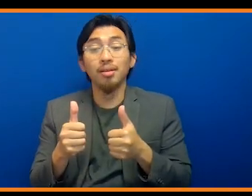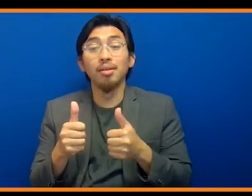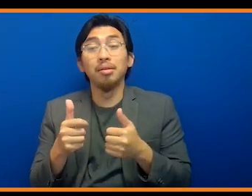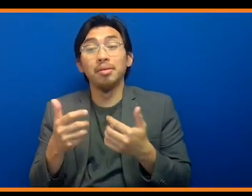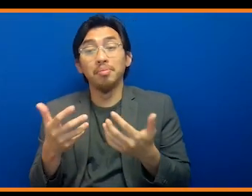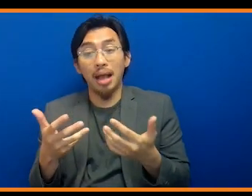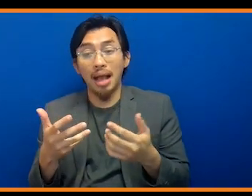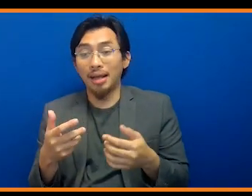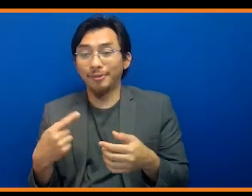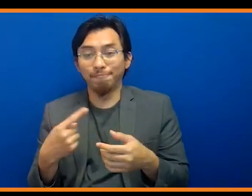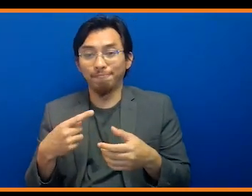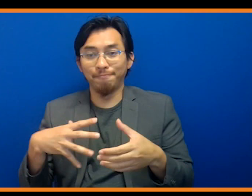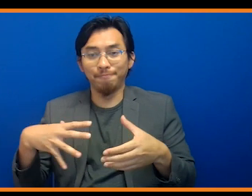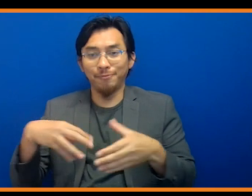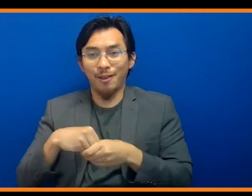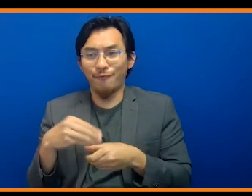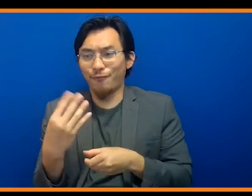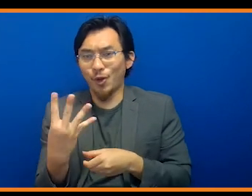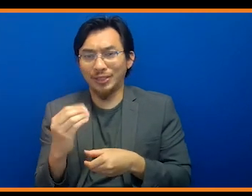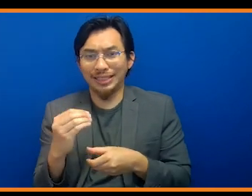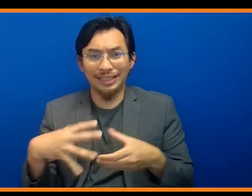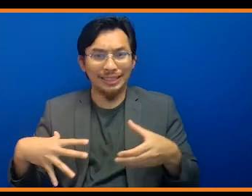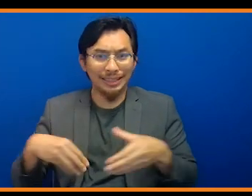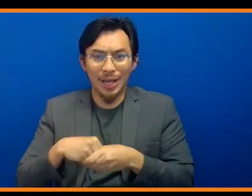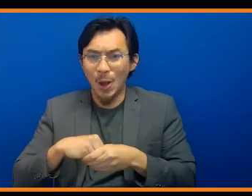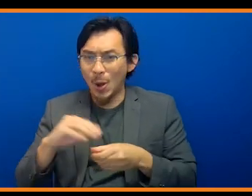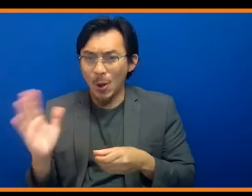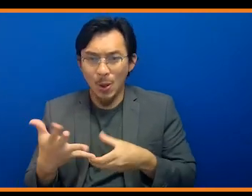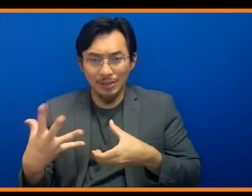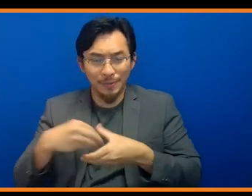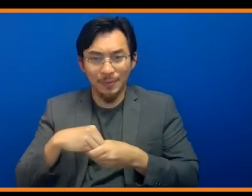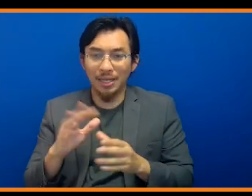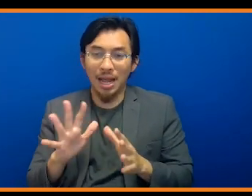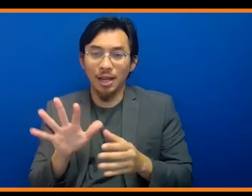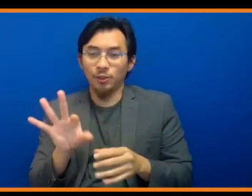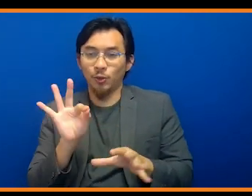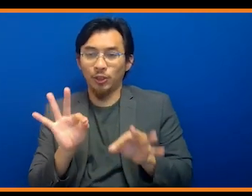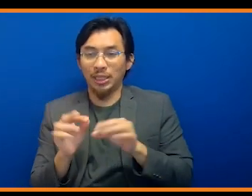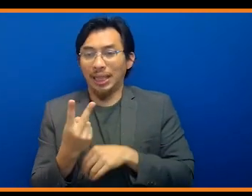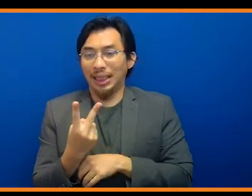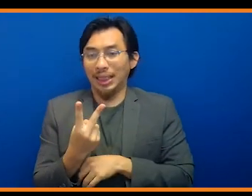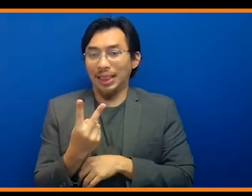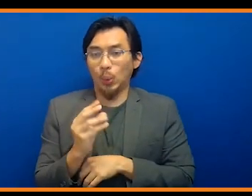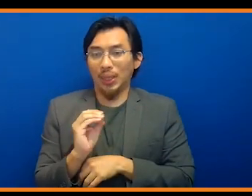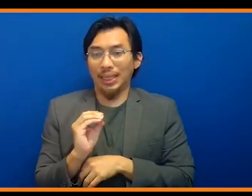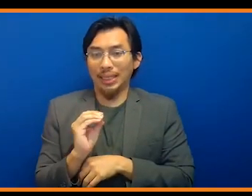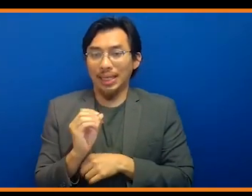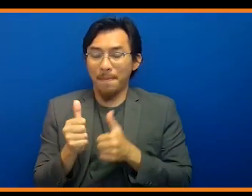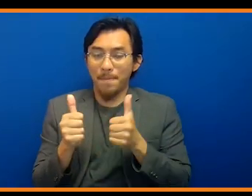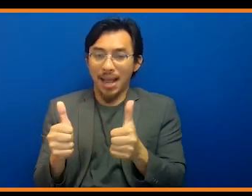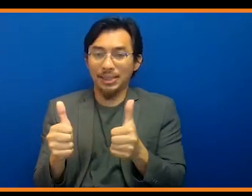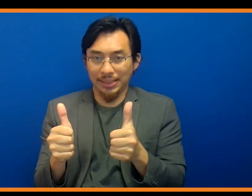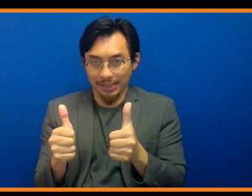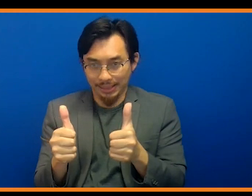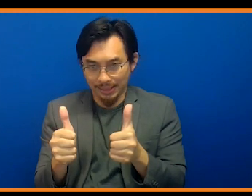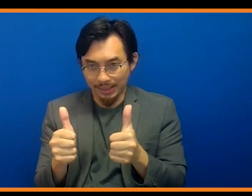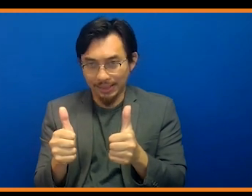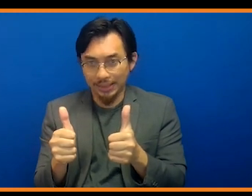cannot include you all, 40 of you, but we have to just choose the 20 best,